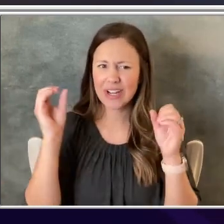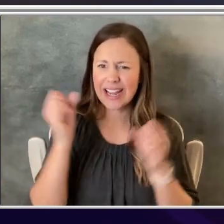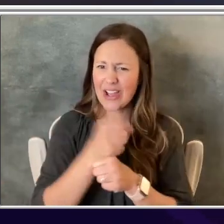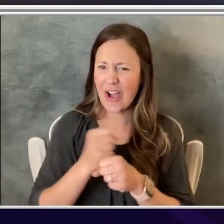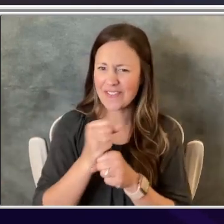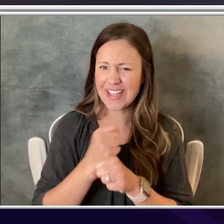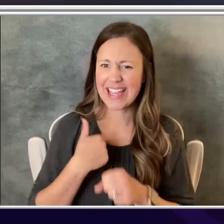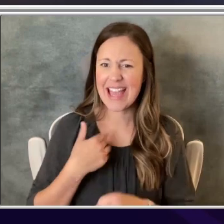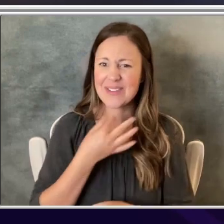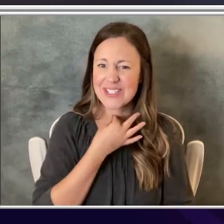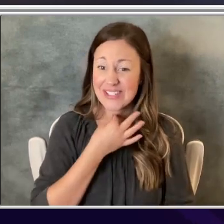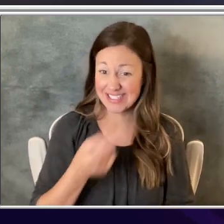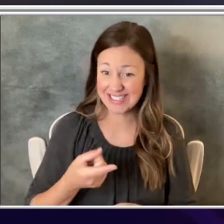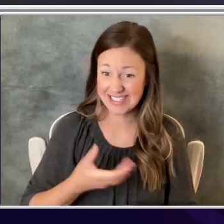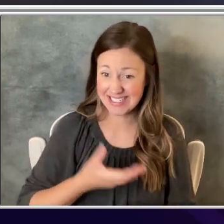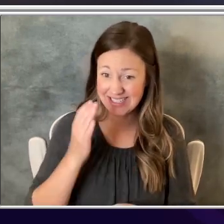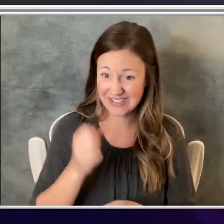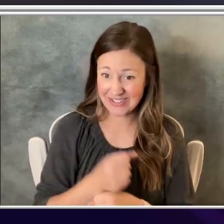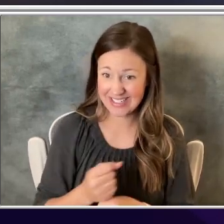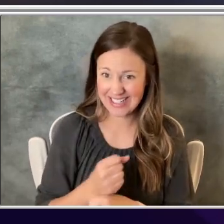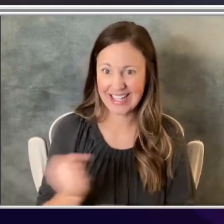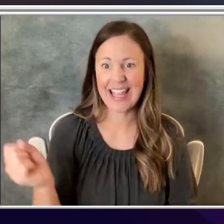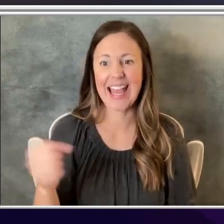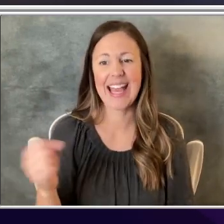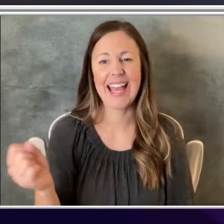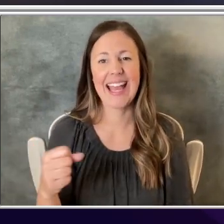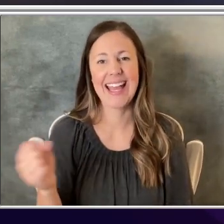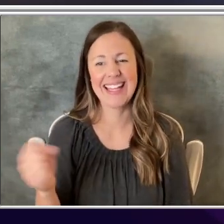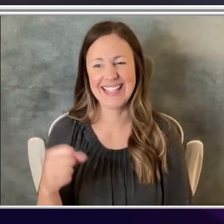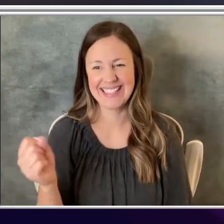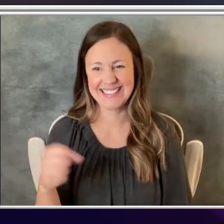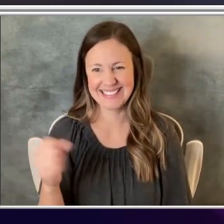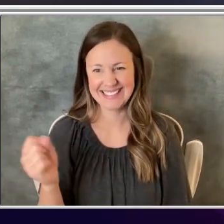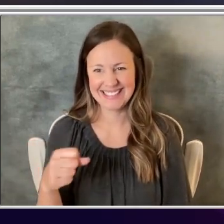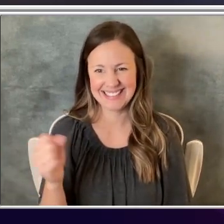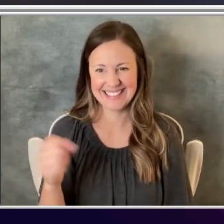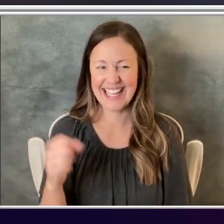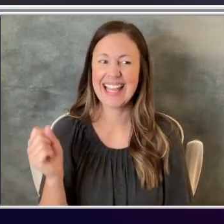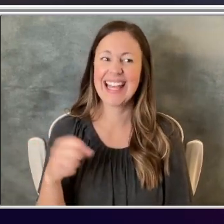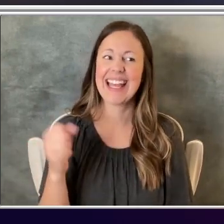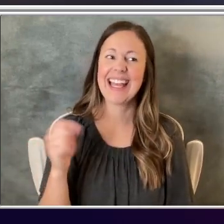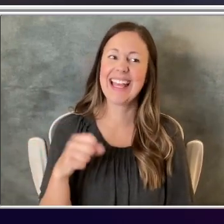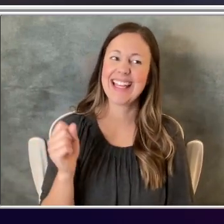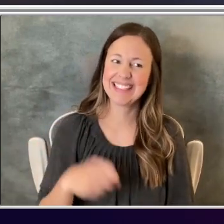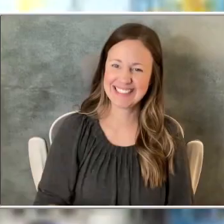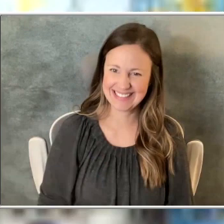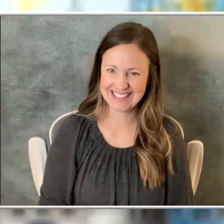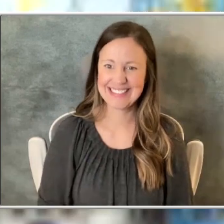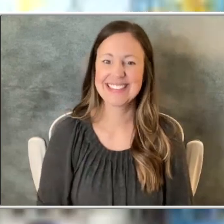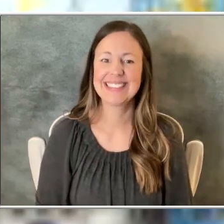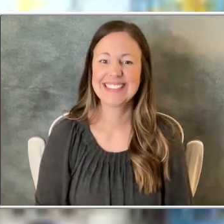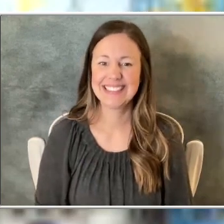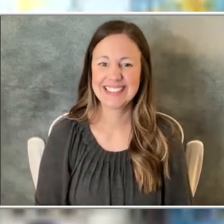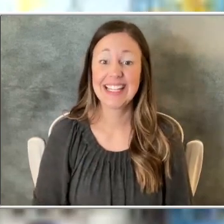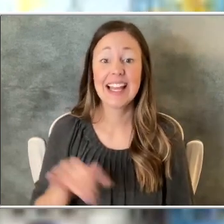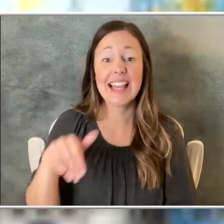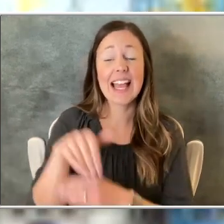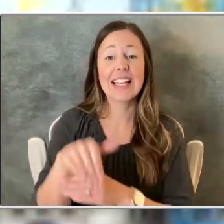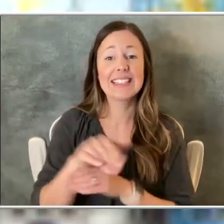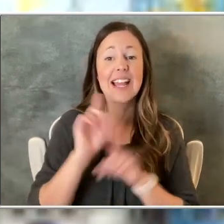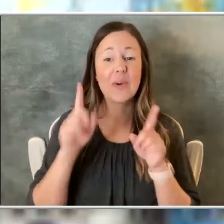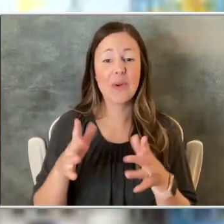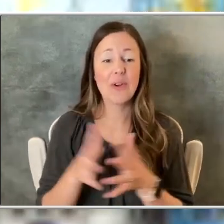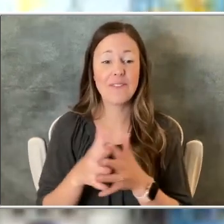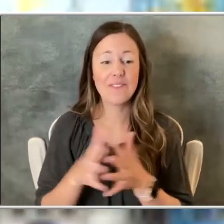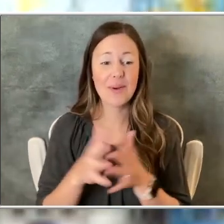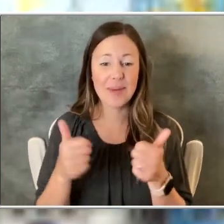now as a mom. Do you drink coffee? Yes. Okay. An obscene amount of coffee. But so like do this I, evening we're going to a football game,